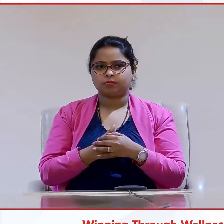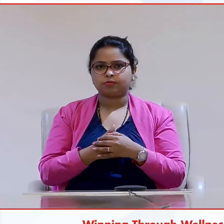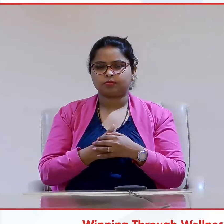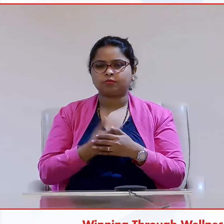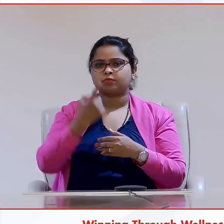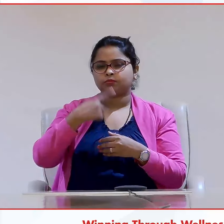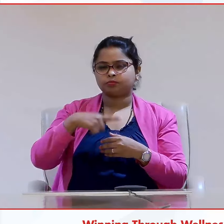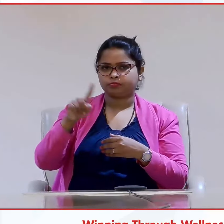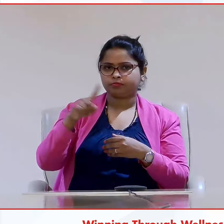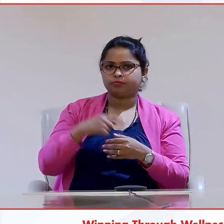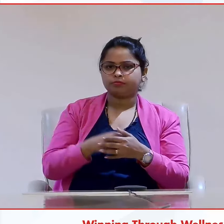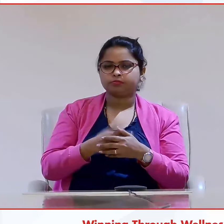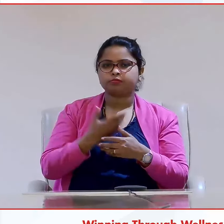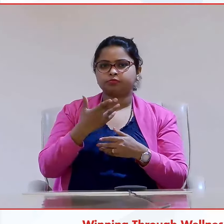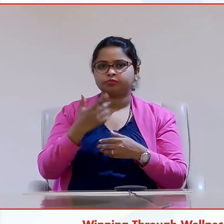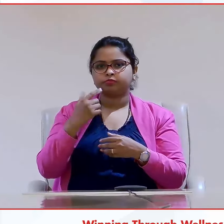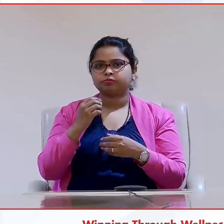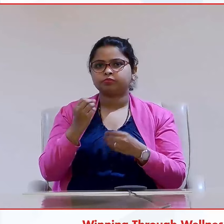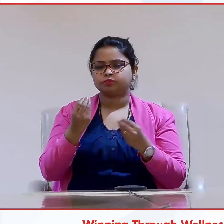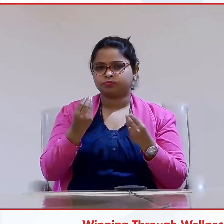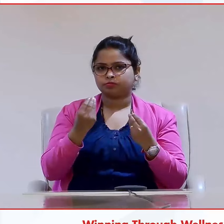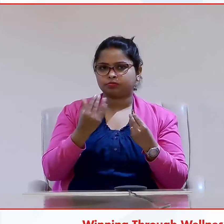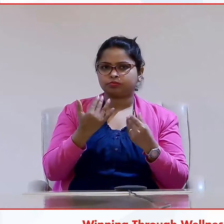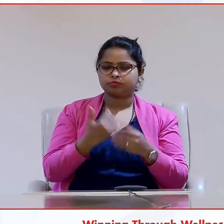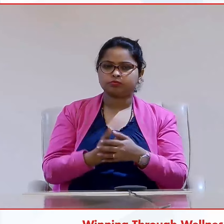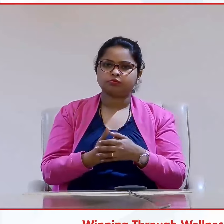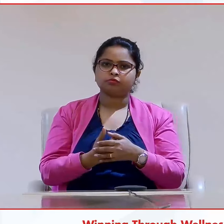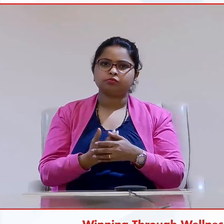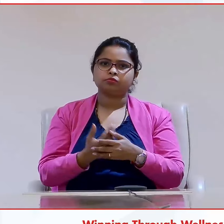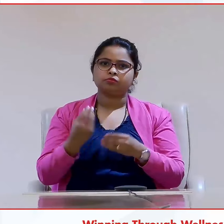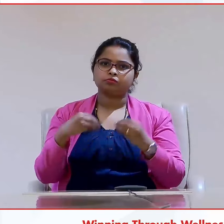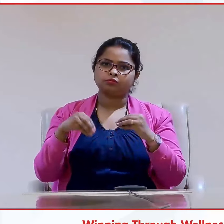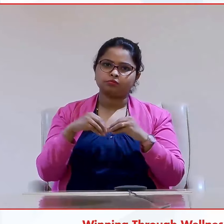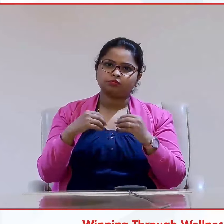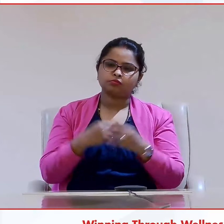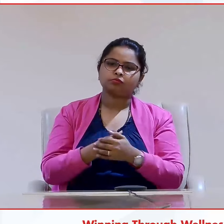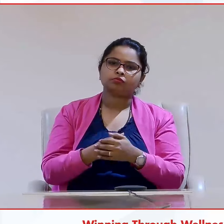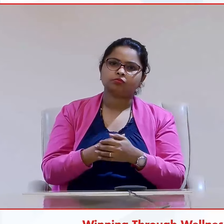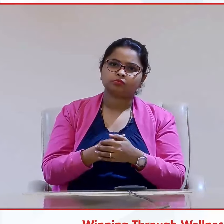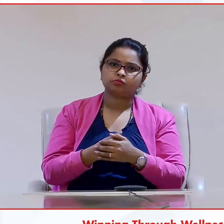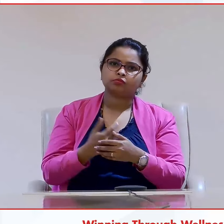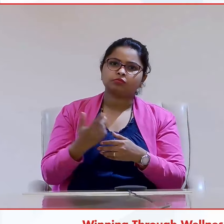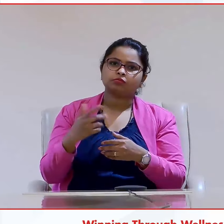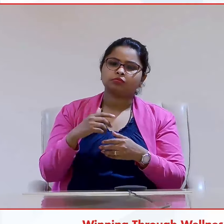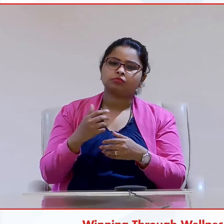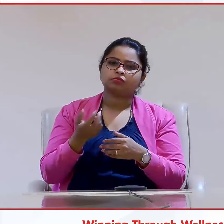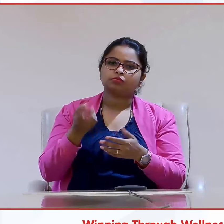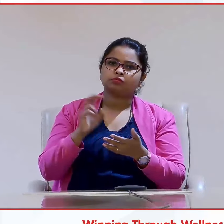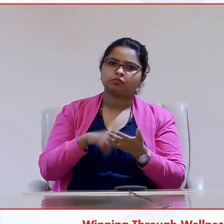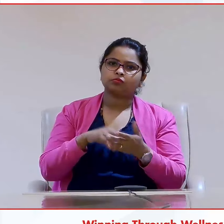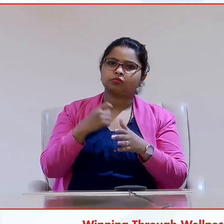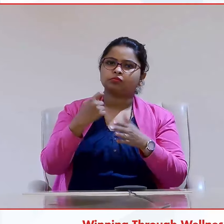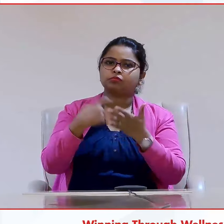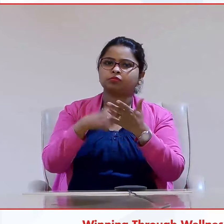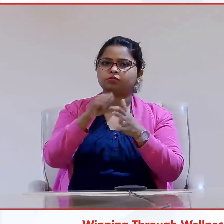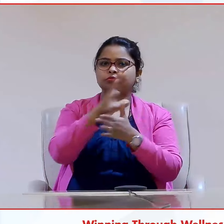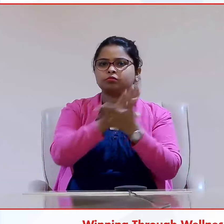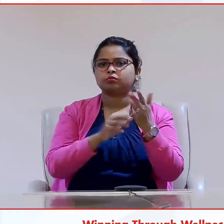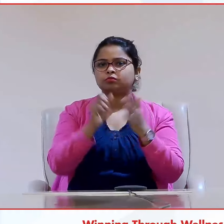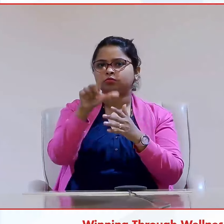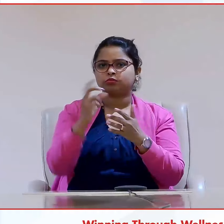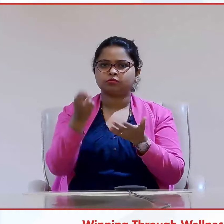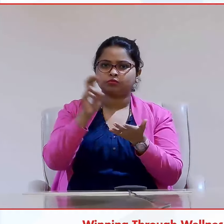Right. So, Sonali, if you can just hold on for a minute, I will try and get Rahul ji also to, join the call. So,